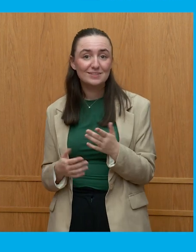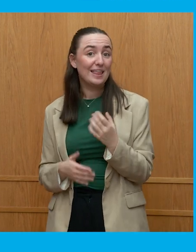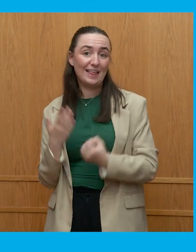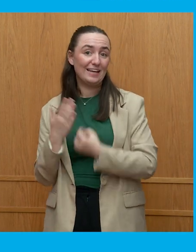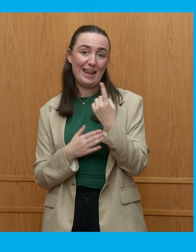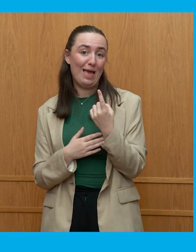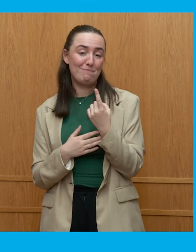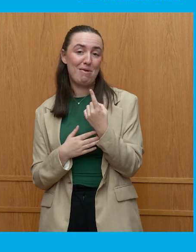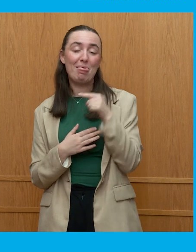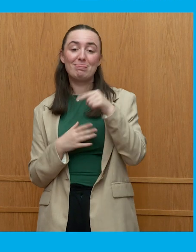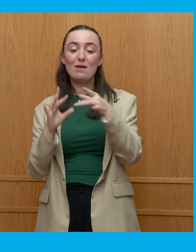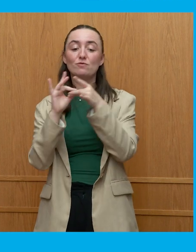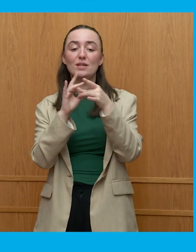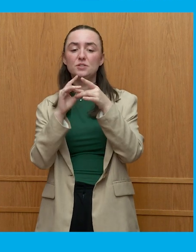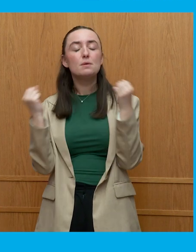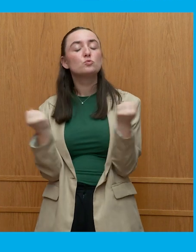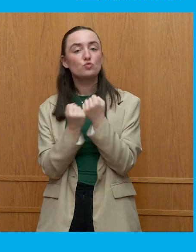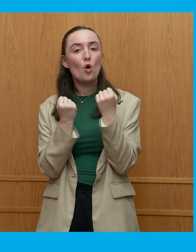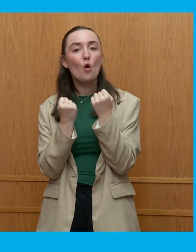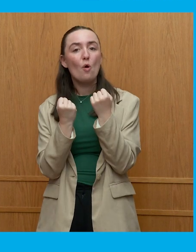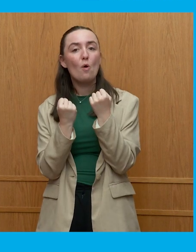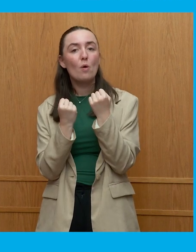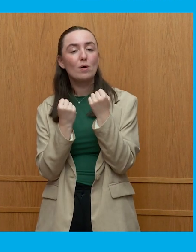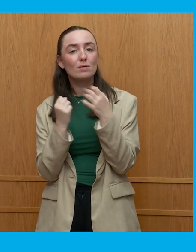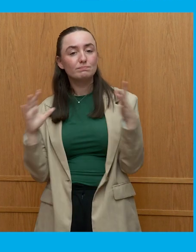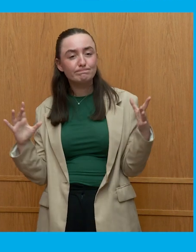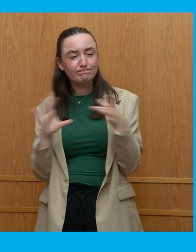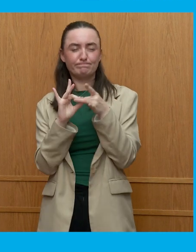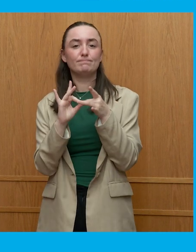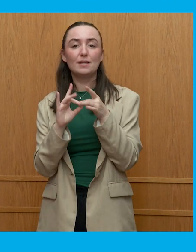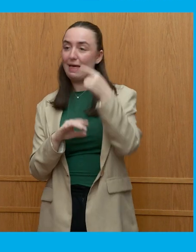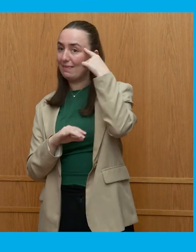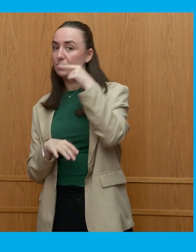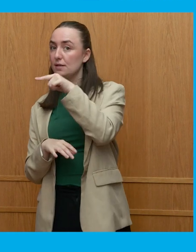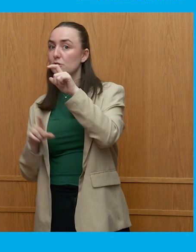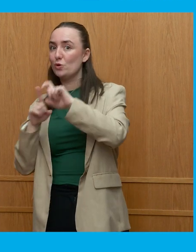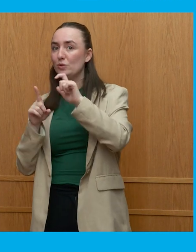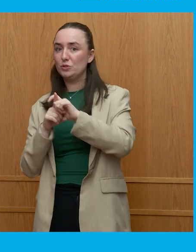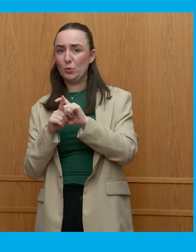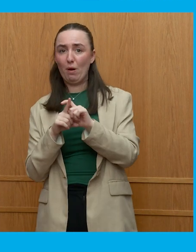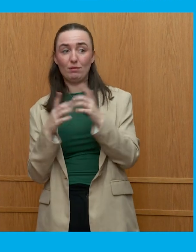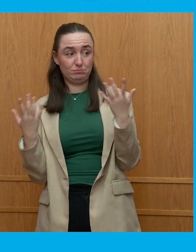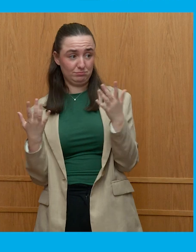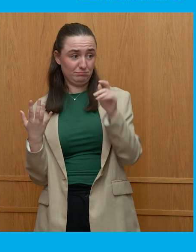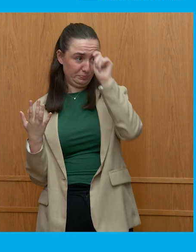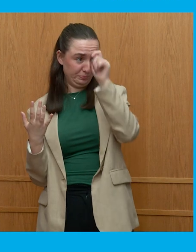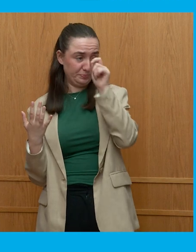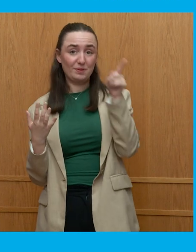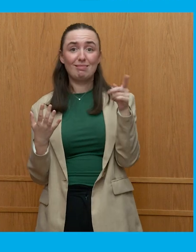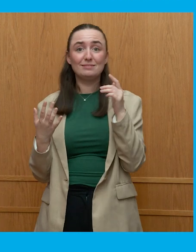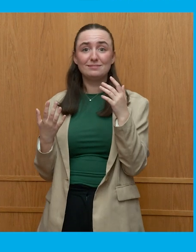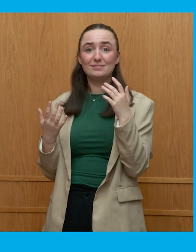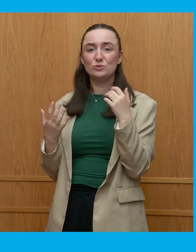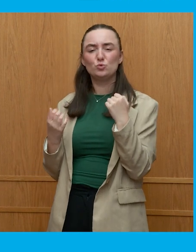the relation became stronger. I think Donald Dore kind of appreciated more the strength of